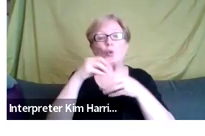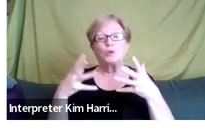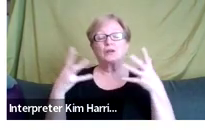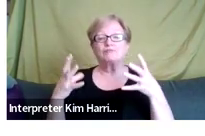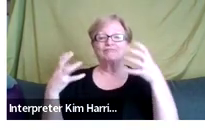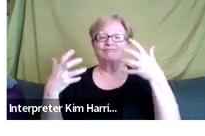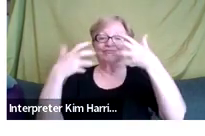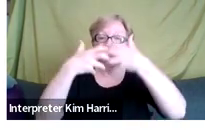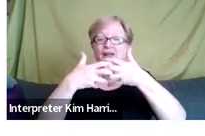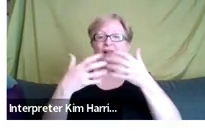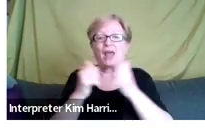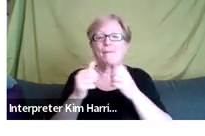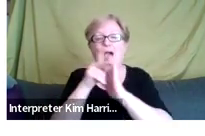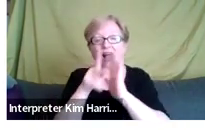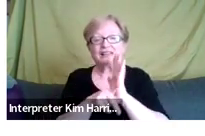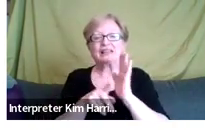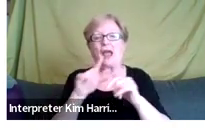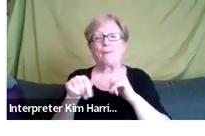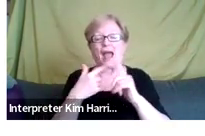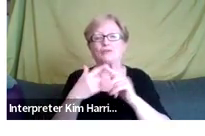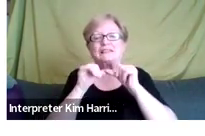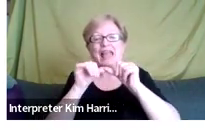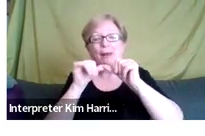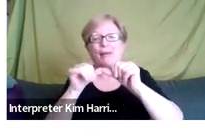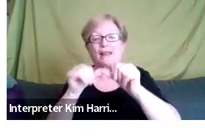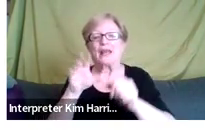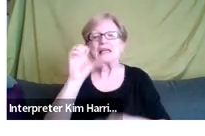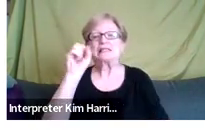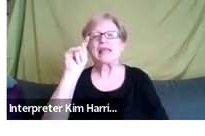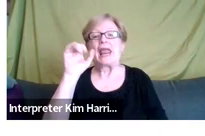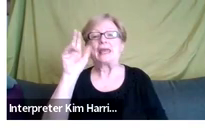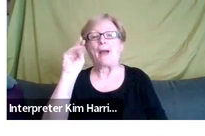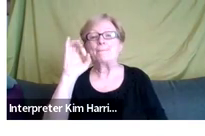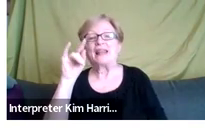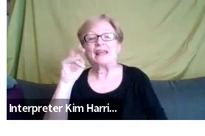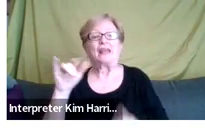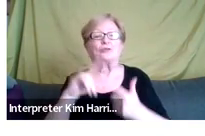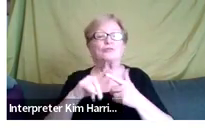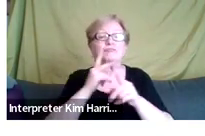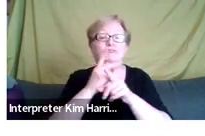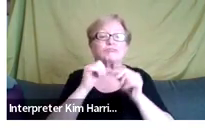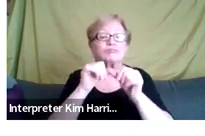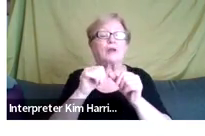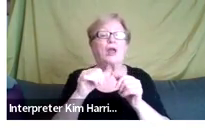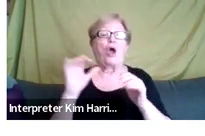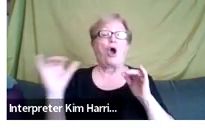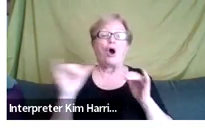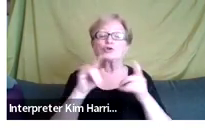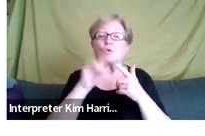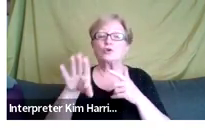those policies, a sustainability policy within your organization. Also,